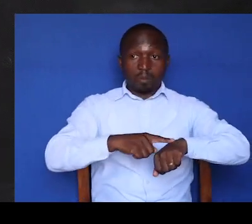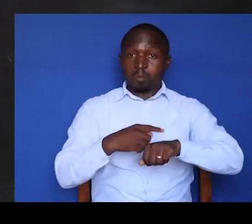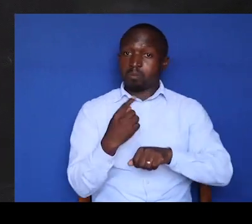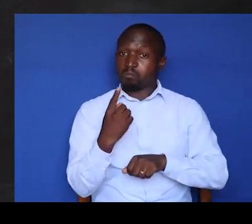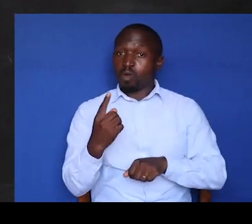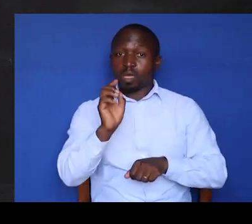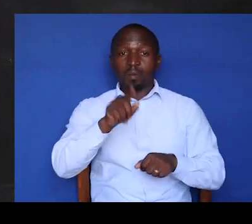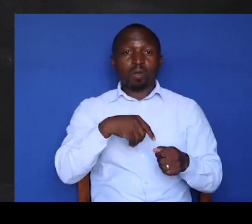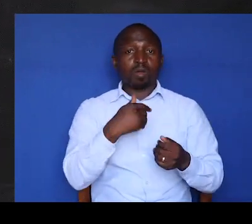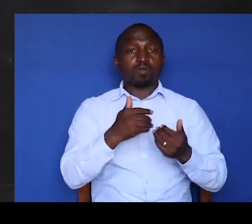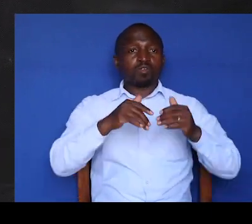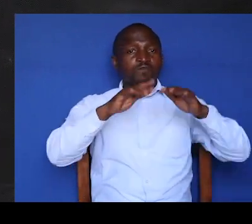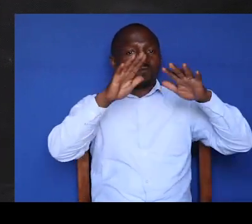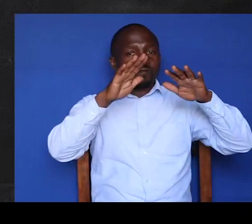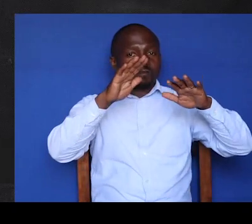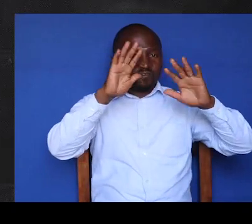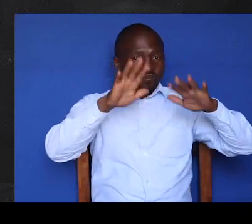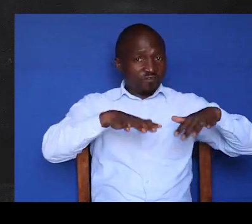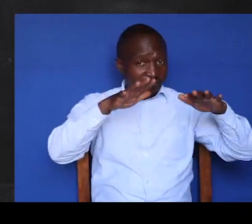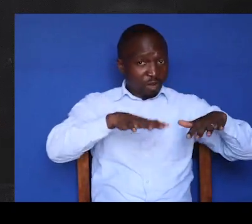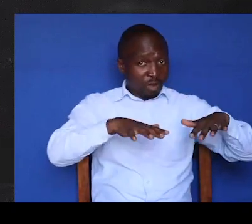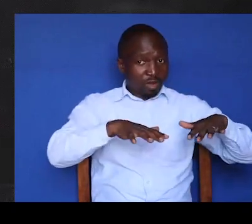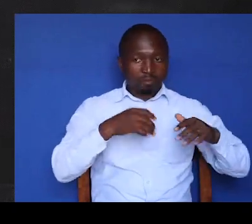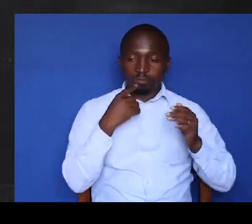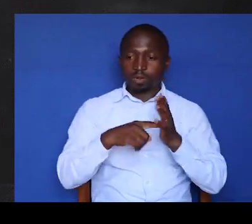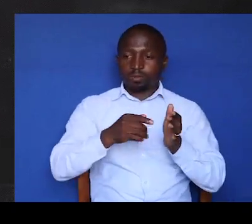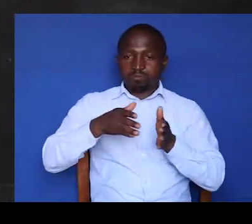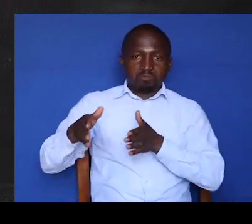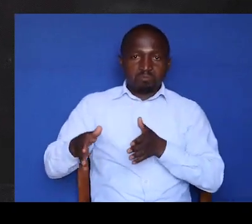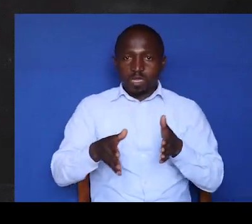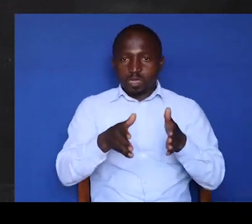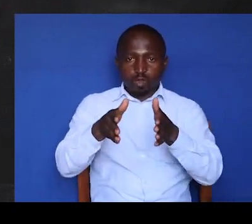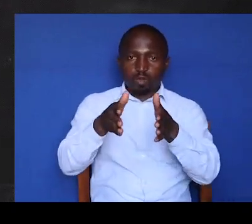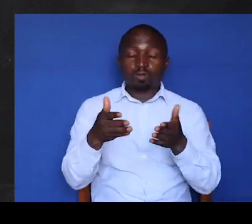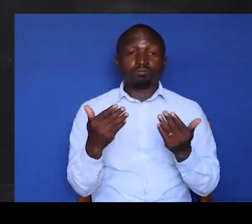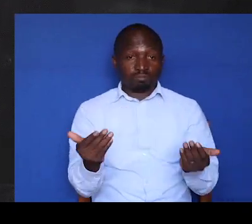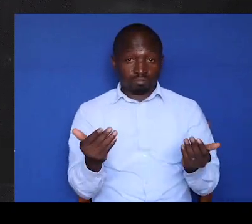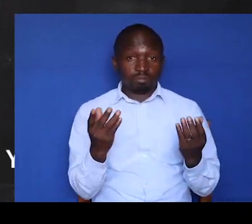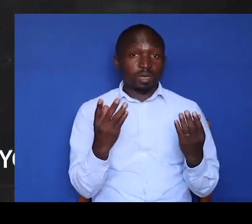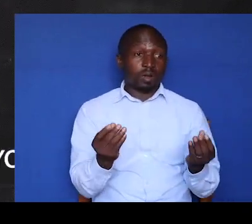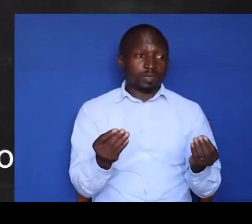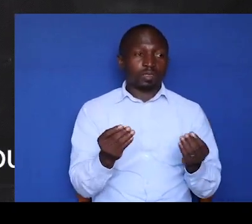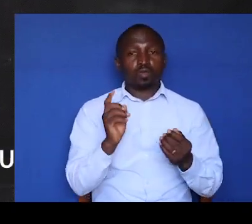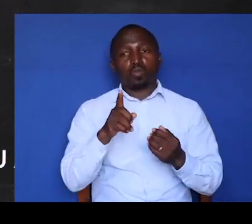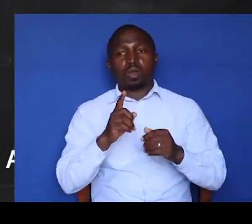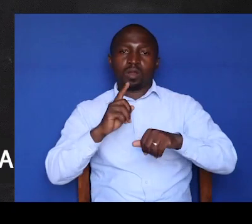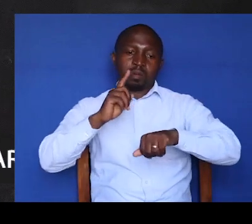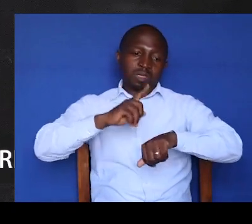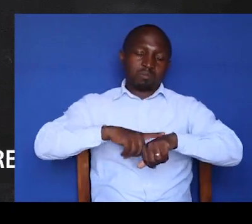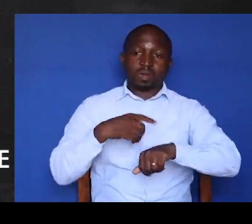season. Thus, it is obvious for rivers to develop 1 peak of high